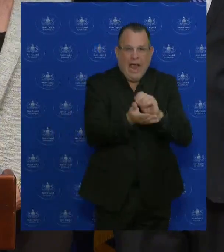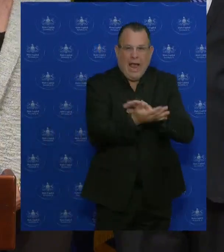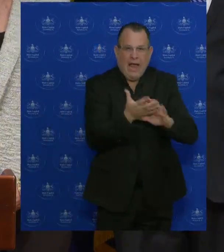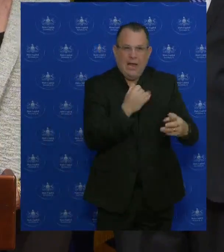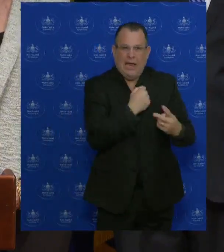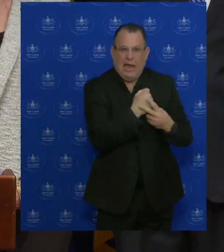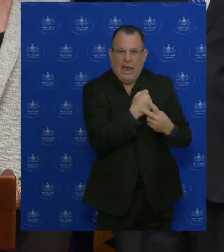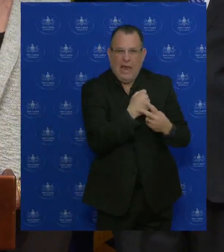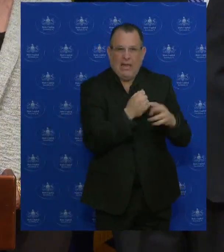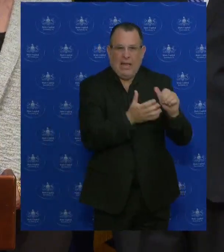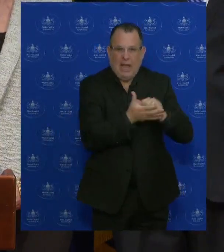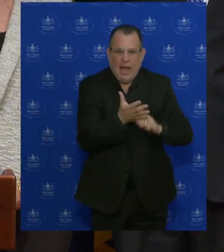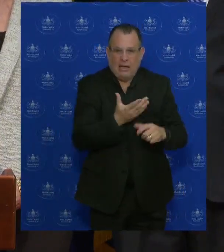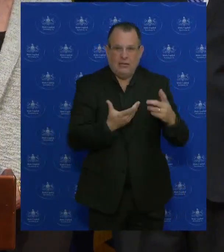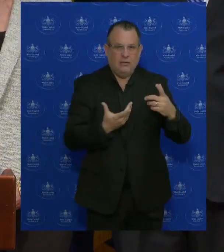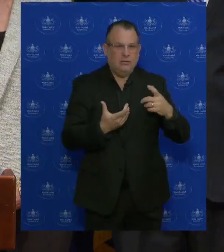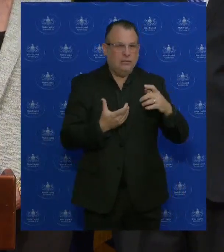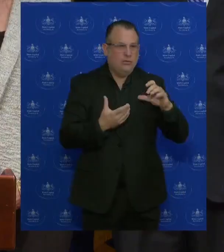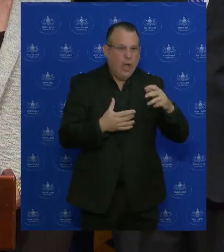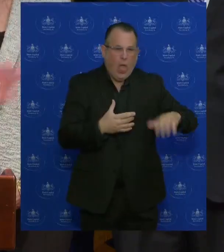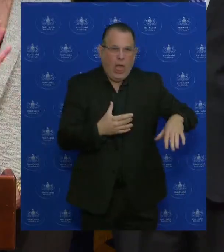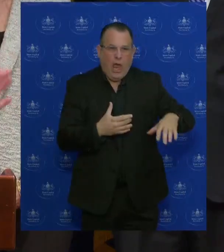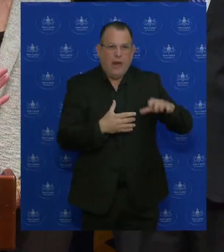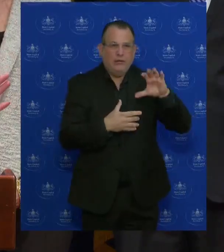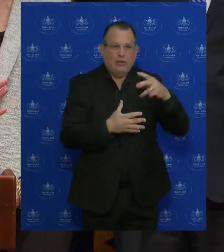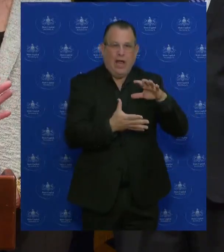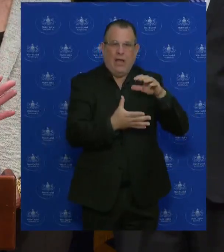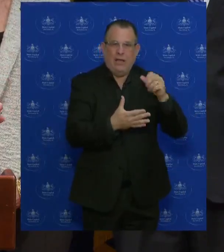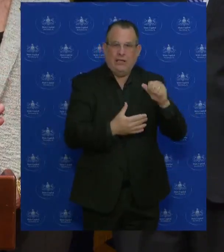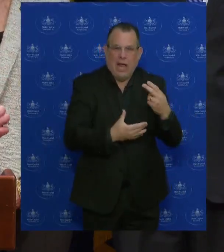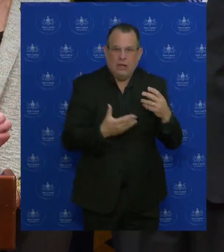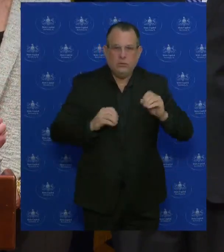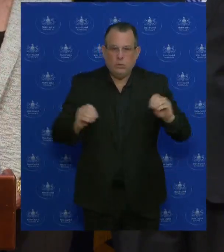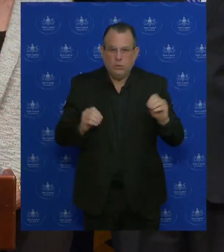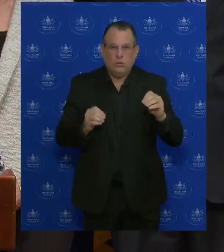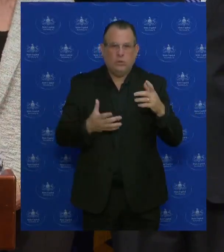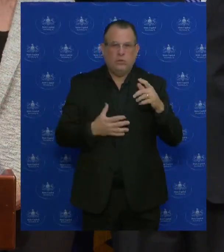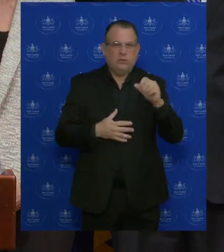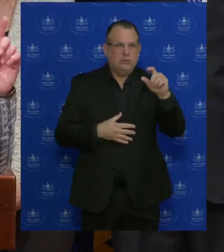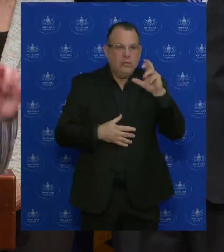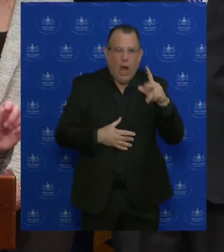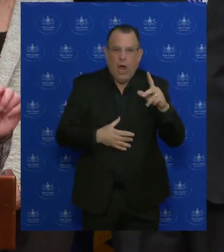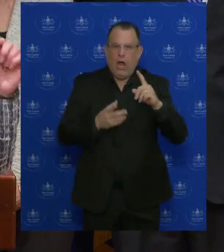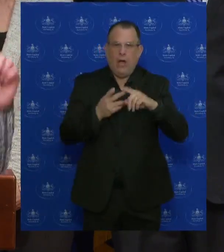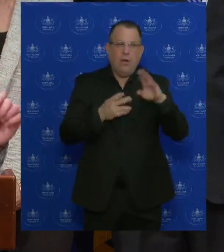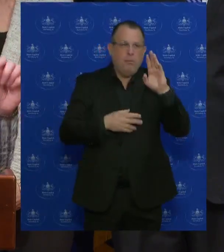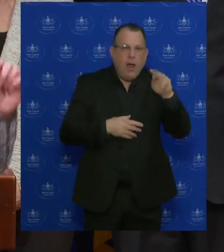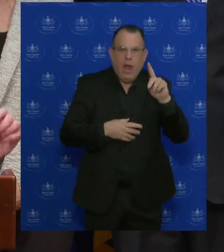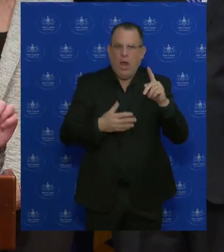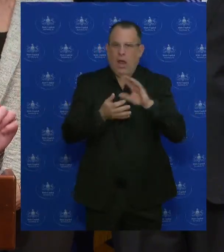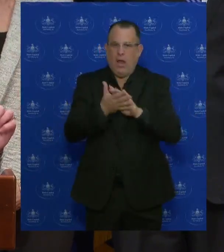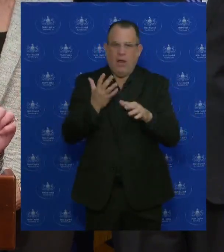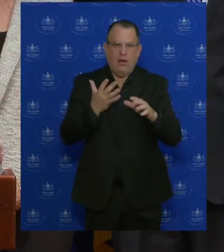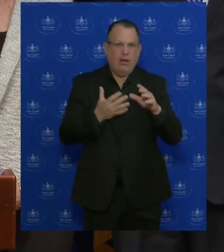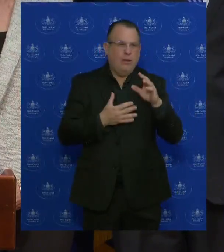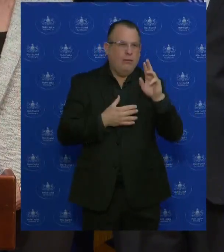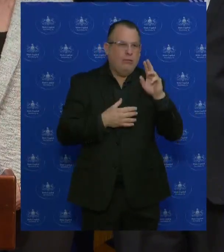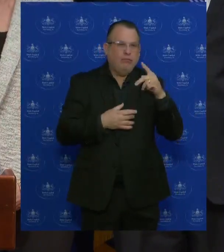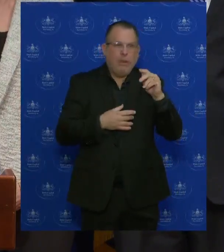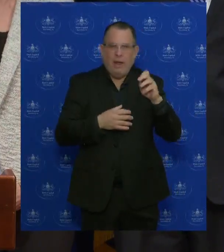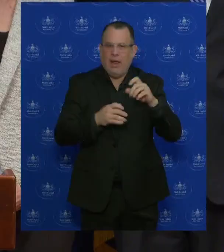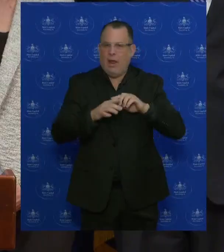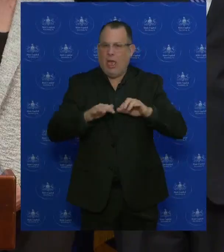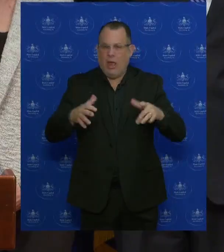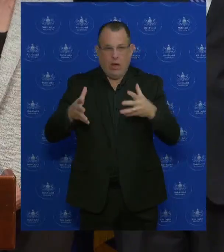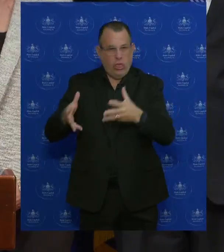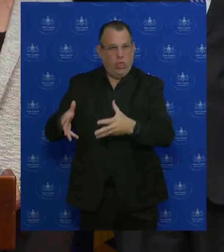checks, insurance checks, stocks or bonds, rebates, and much, much more. Now, this money does not belong to the state. It is money